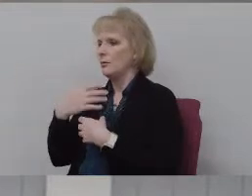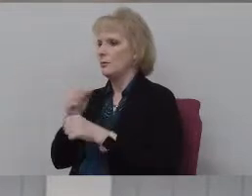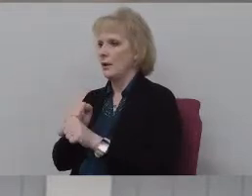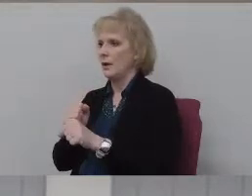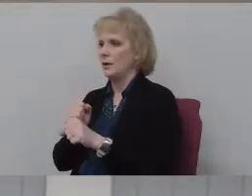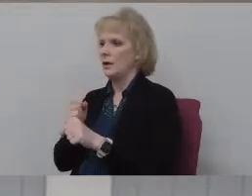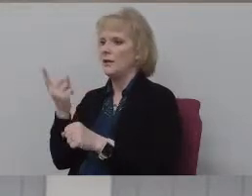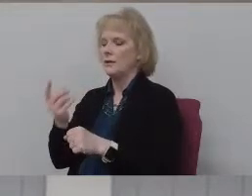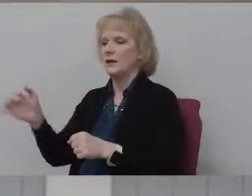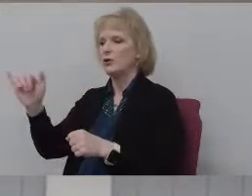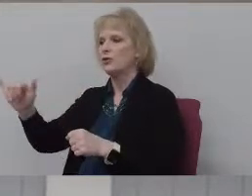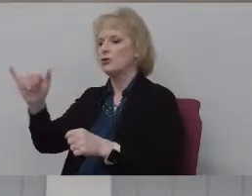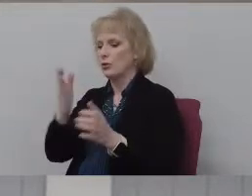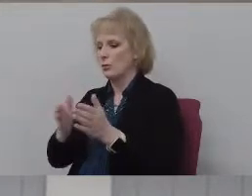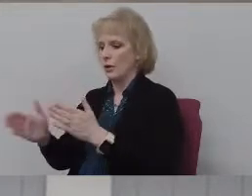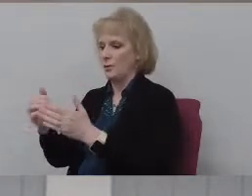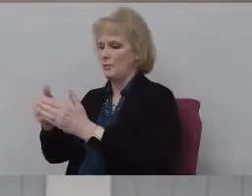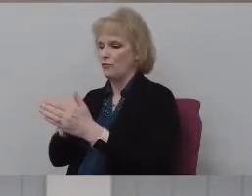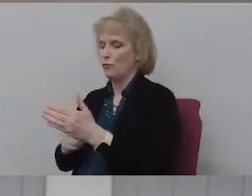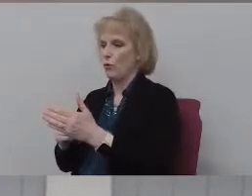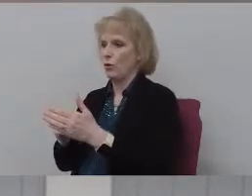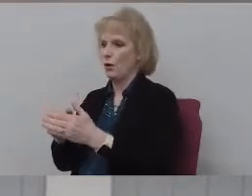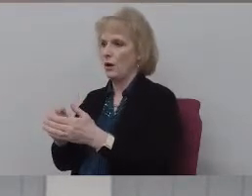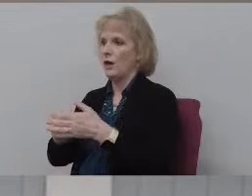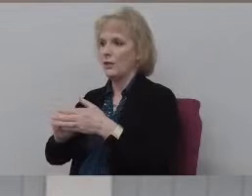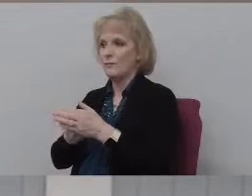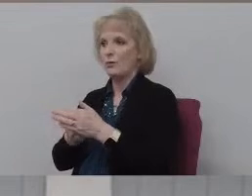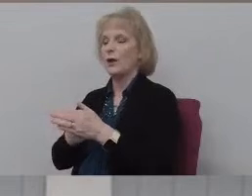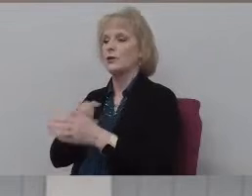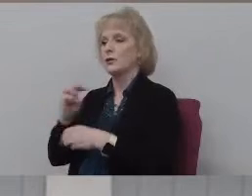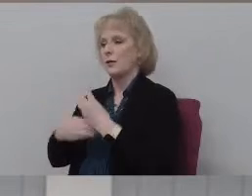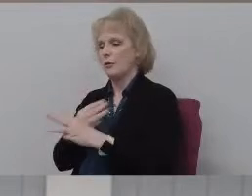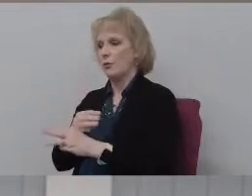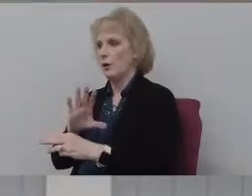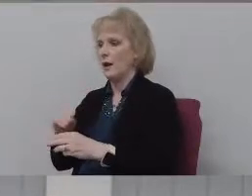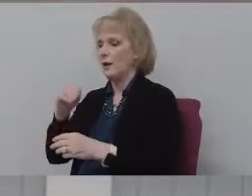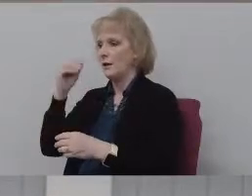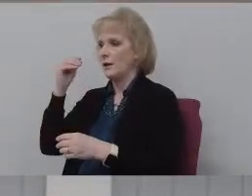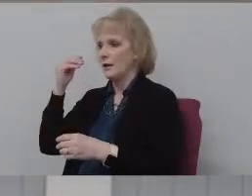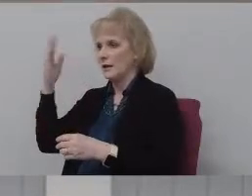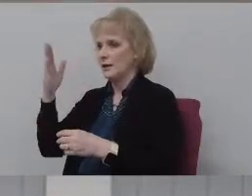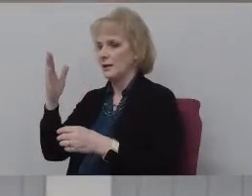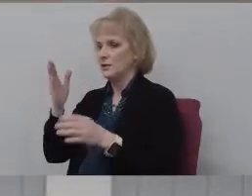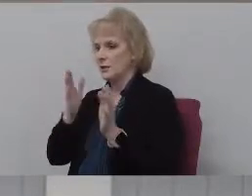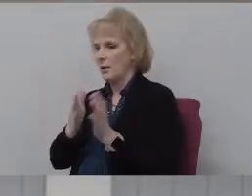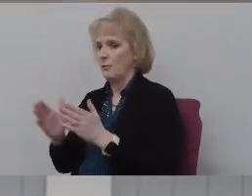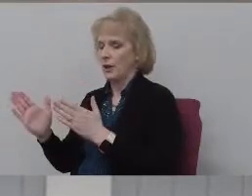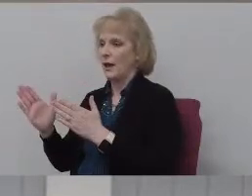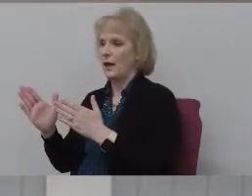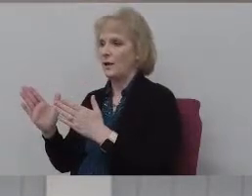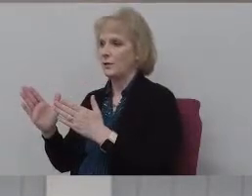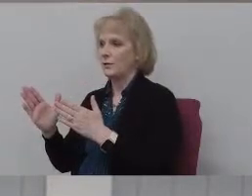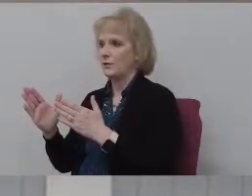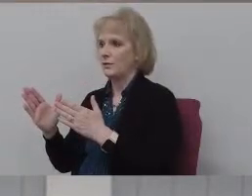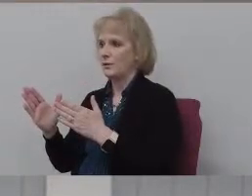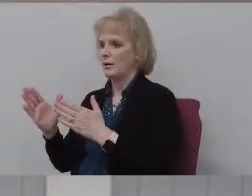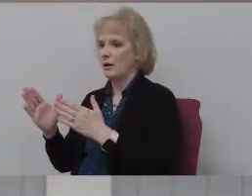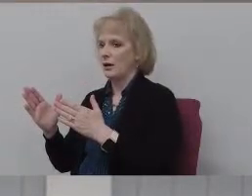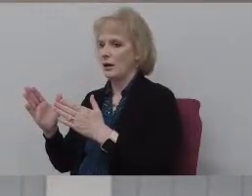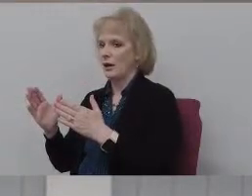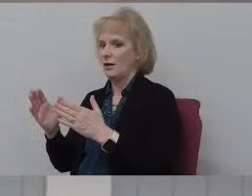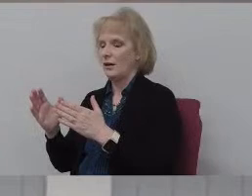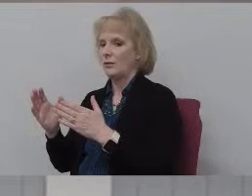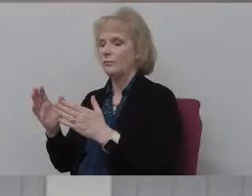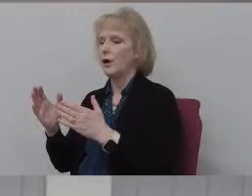plan before the foundations of the world, and his plan accounts for the shifting sands of this